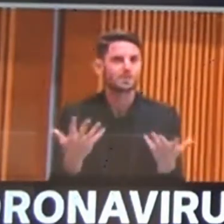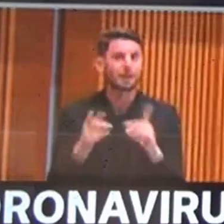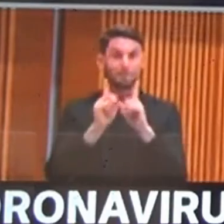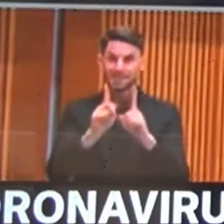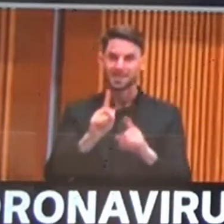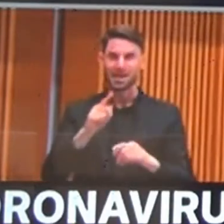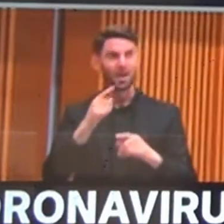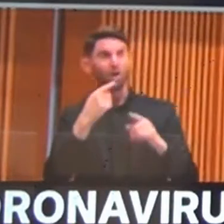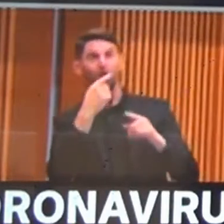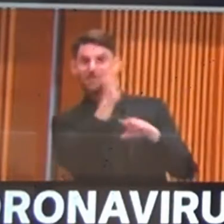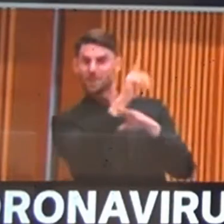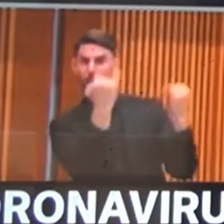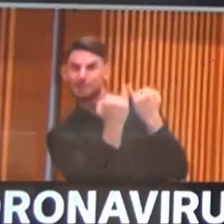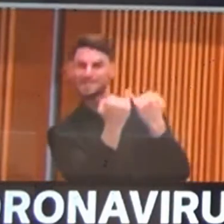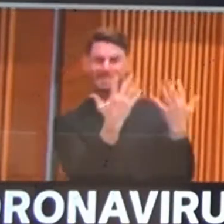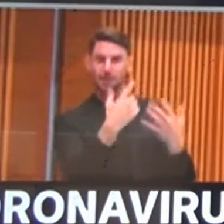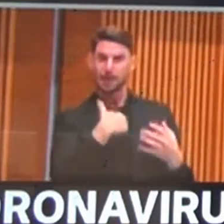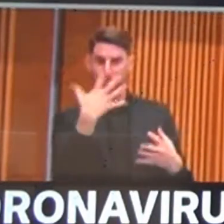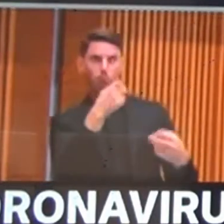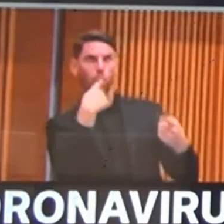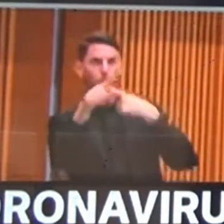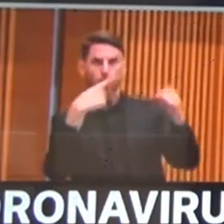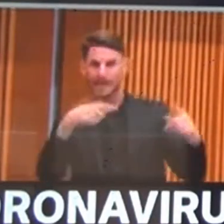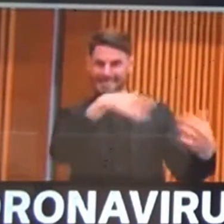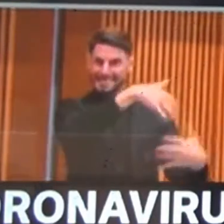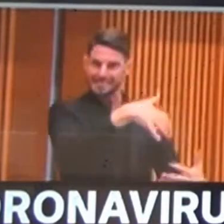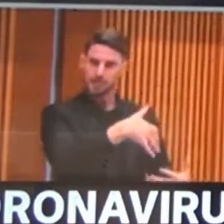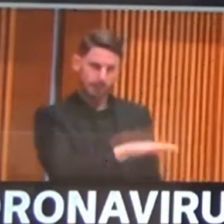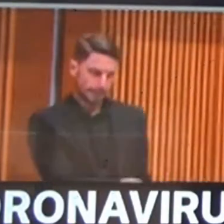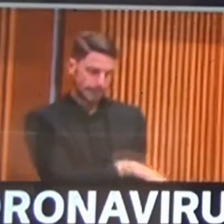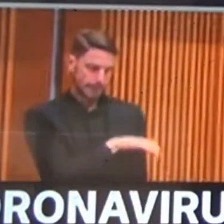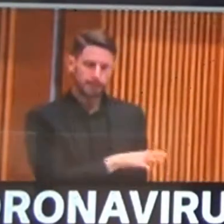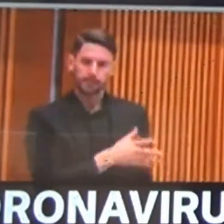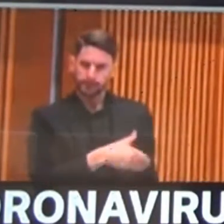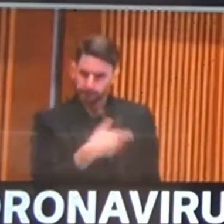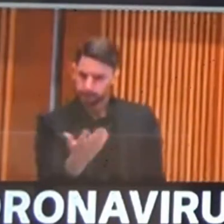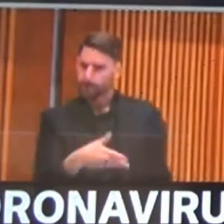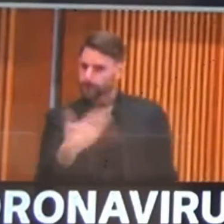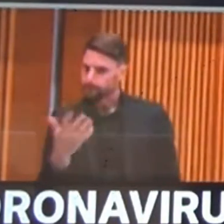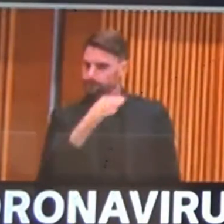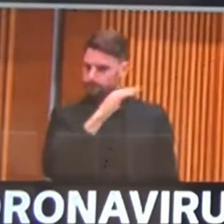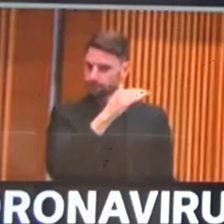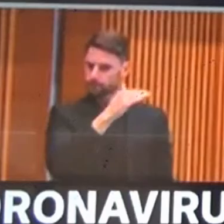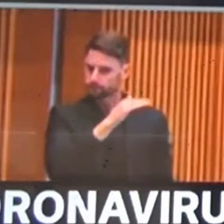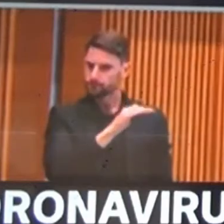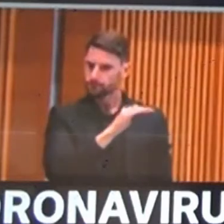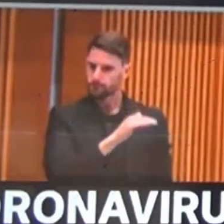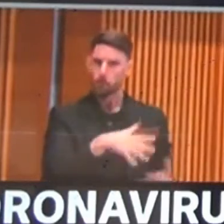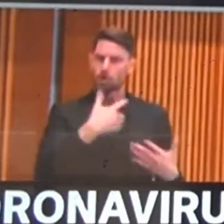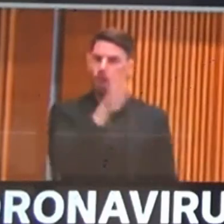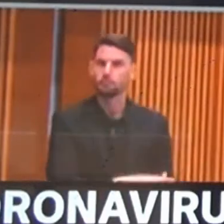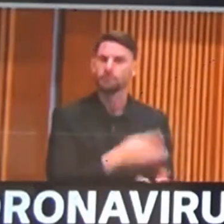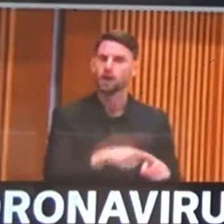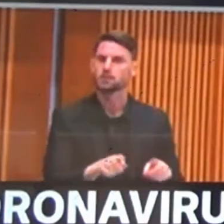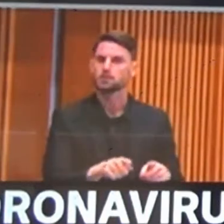pressure. We need to conserve supplies, we need to have the appropriate use of PPE. I must